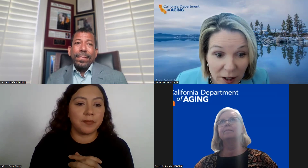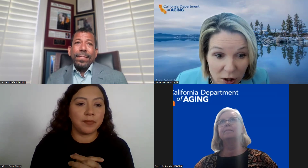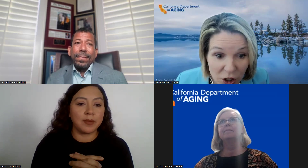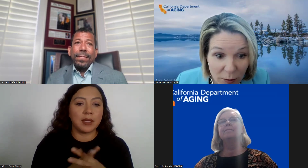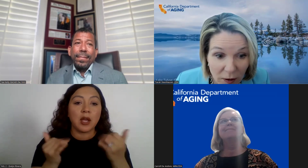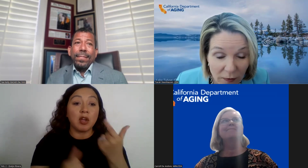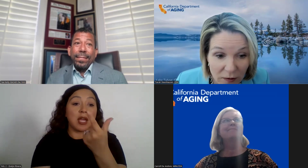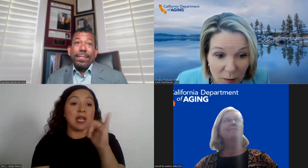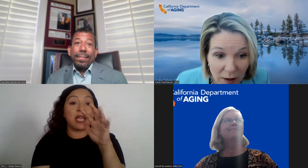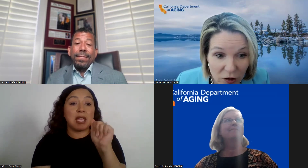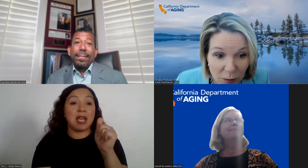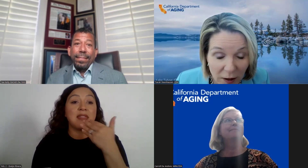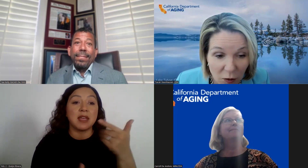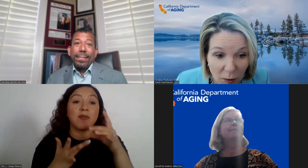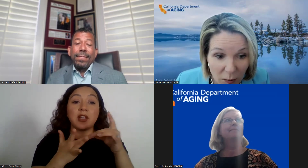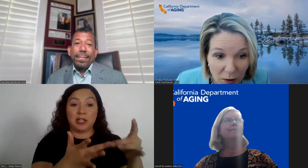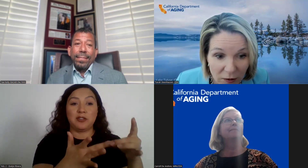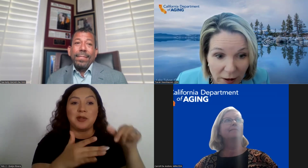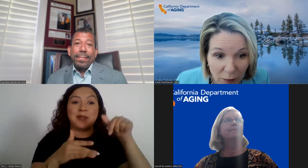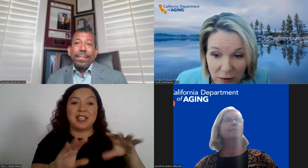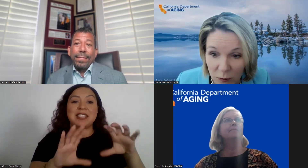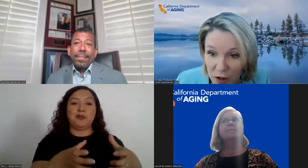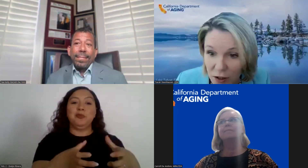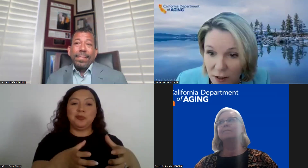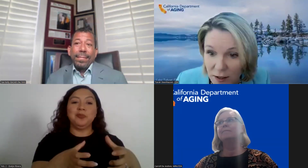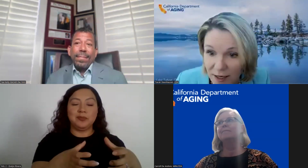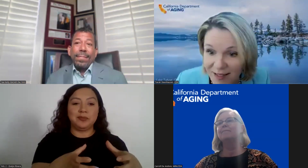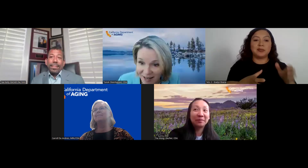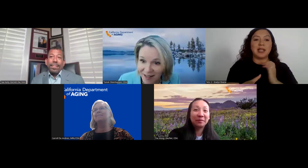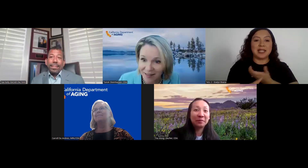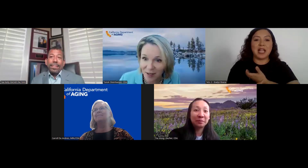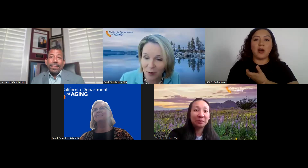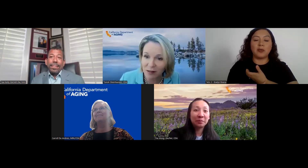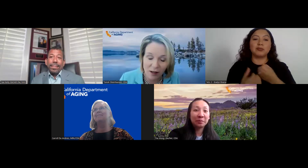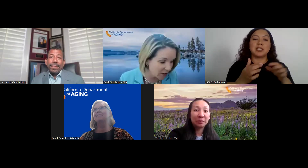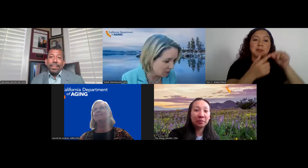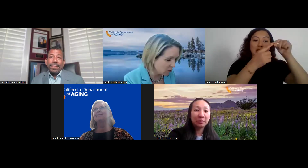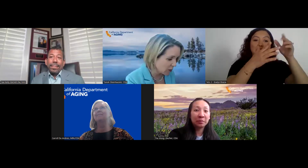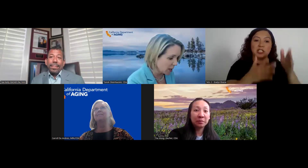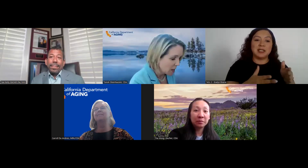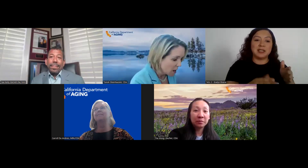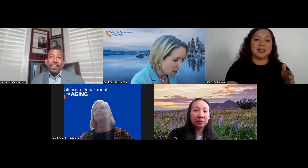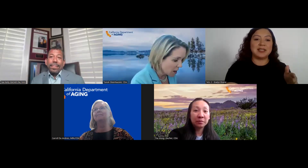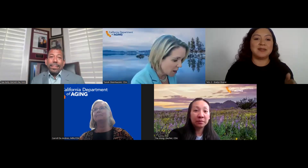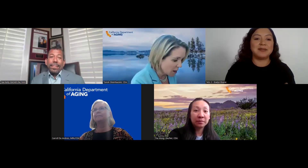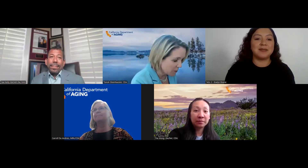Yia's leadership on this committee. She's been incredible as our equity specialist. Danny, thank you. I love it. This is great.